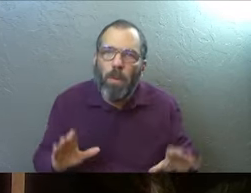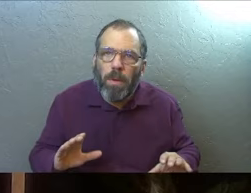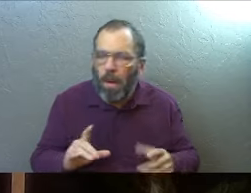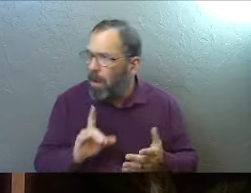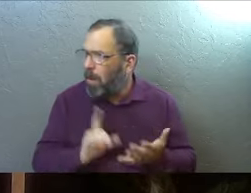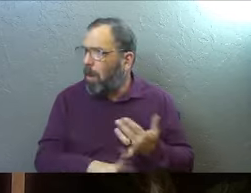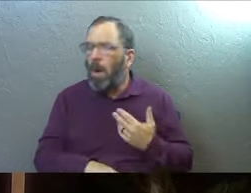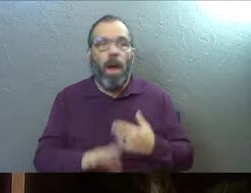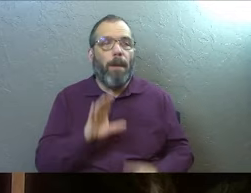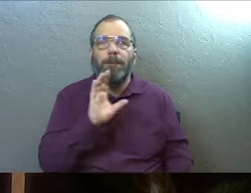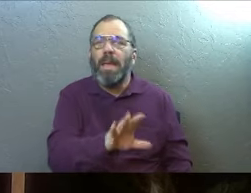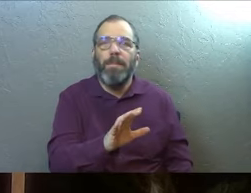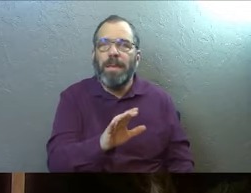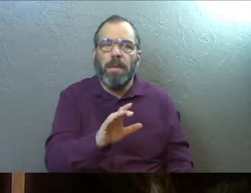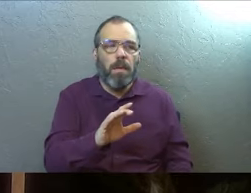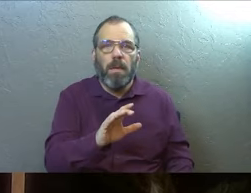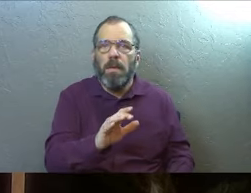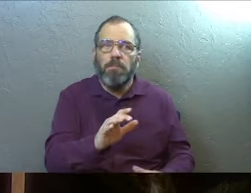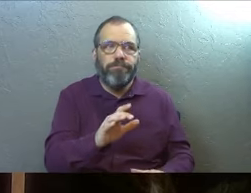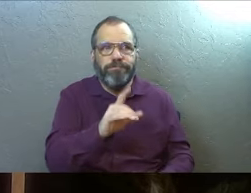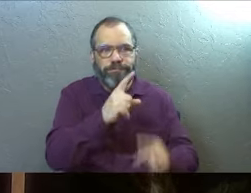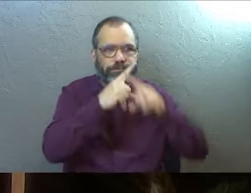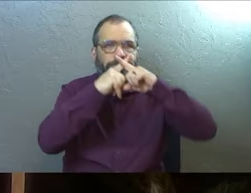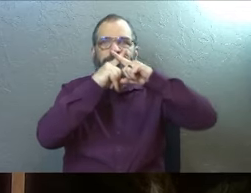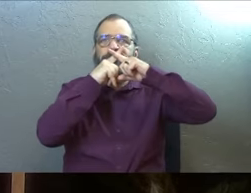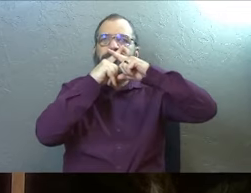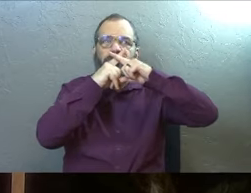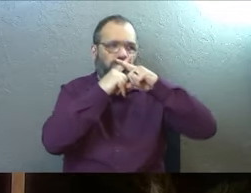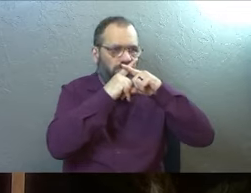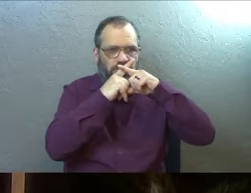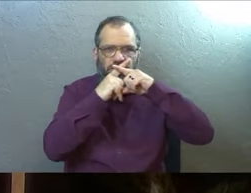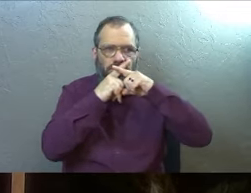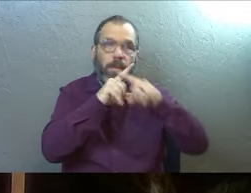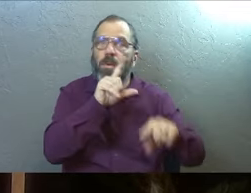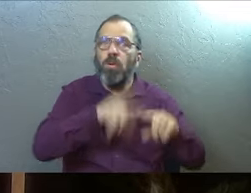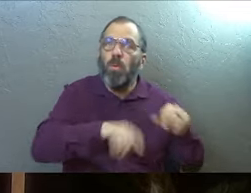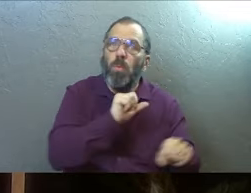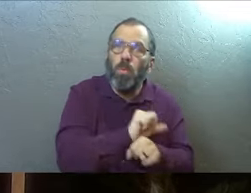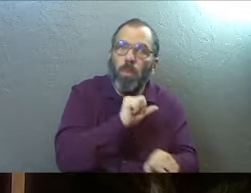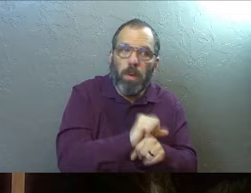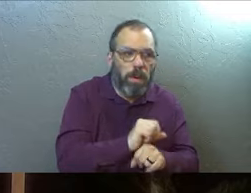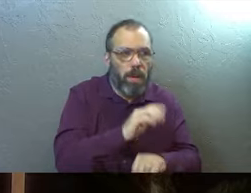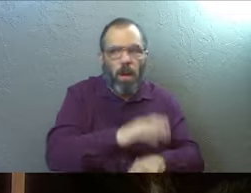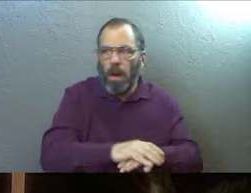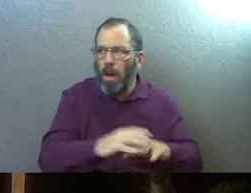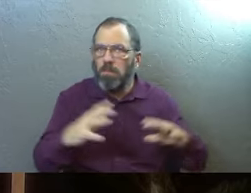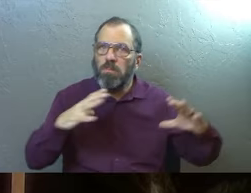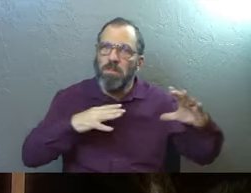Maybe his inability to speak, maybe that he couldn't work his job. Maybe he had to go on a